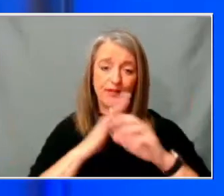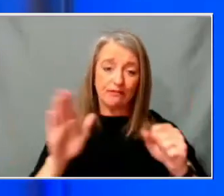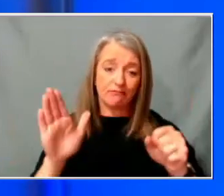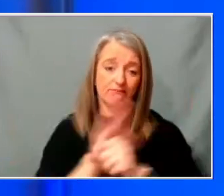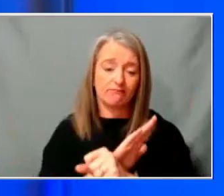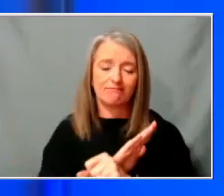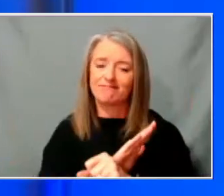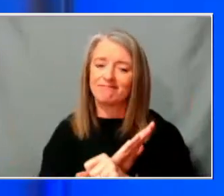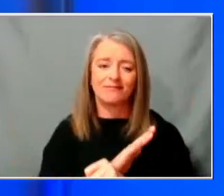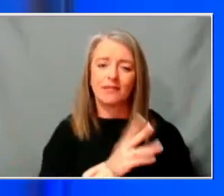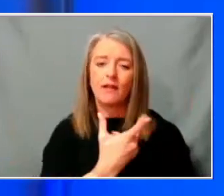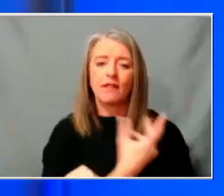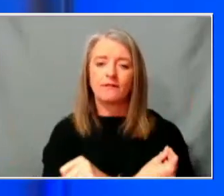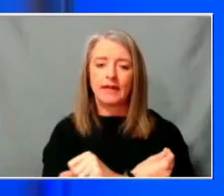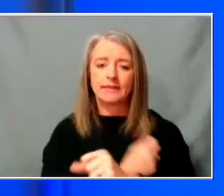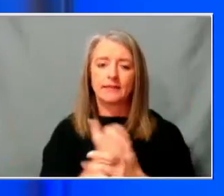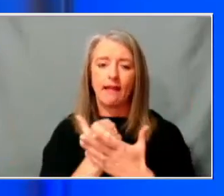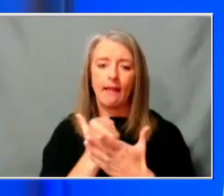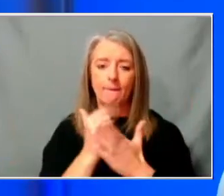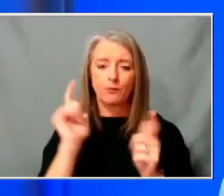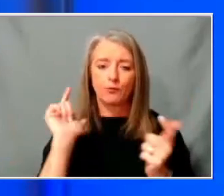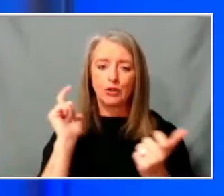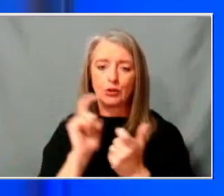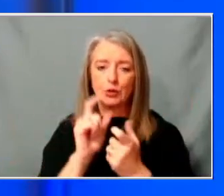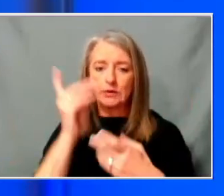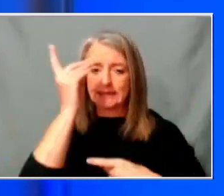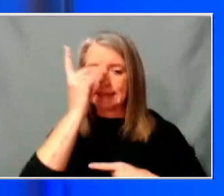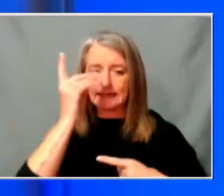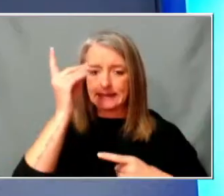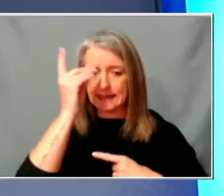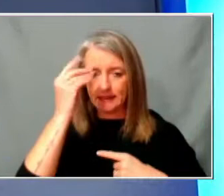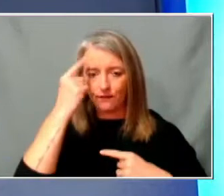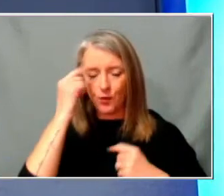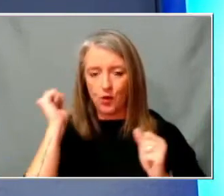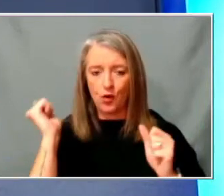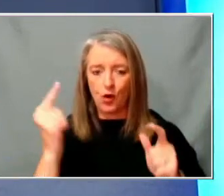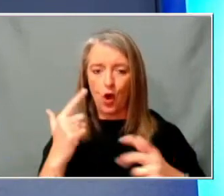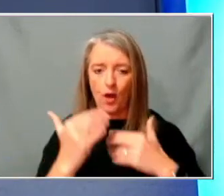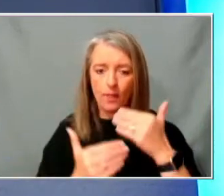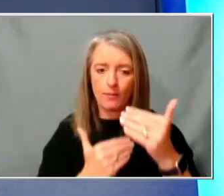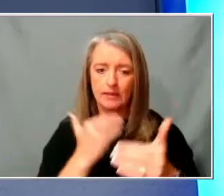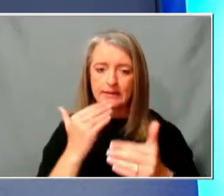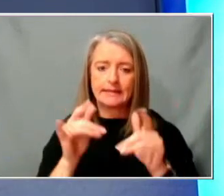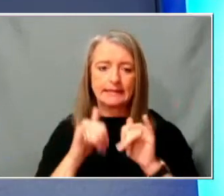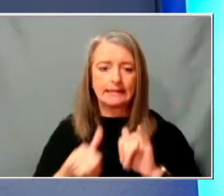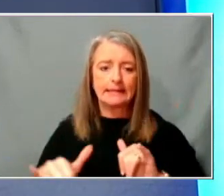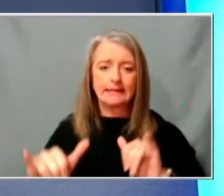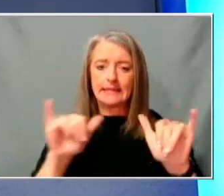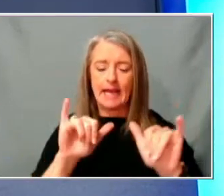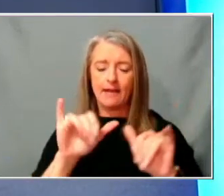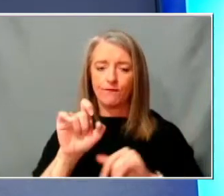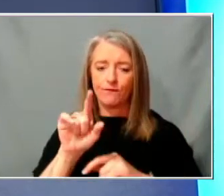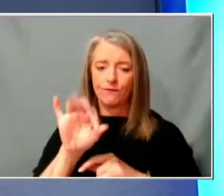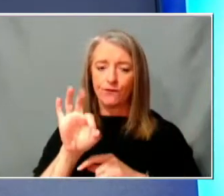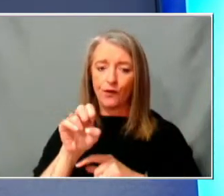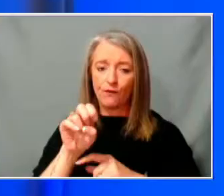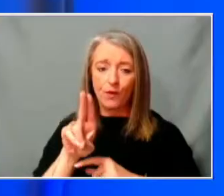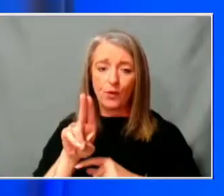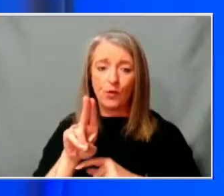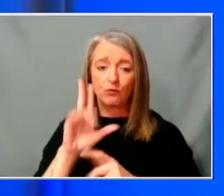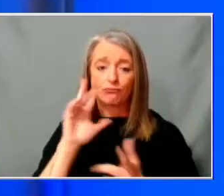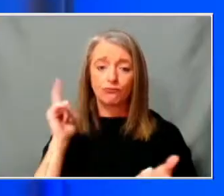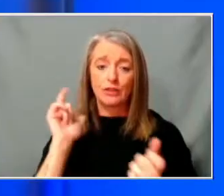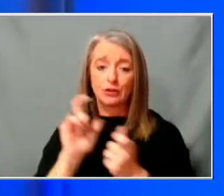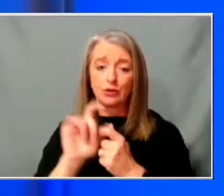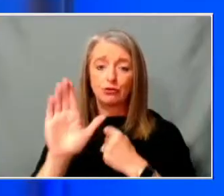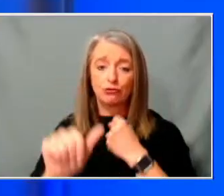is made to reduce disease, and that's for any of these disease processes. So the same thing for influenza. Right. It is going to reduce your risk